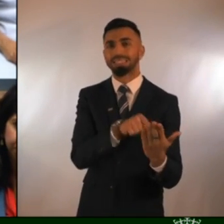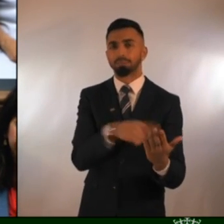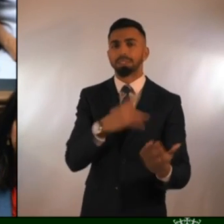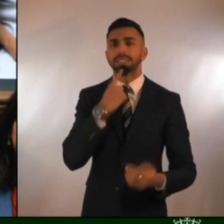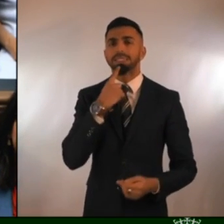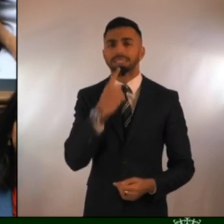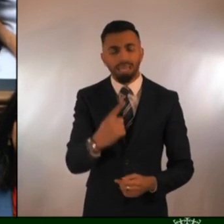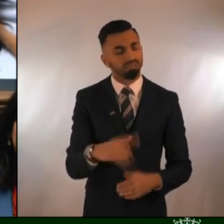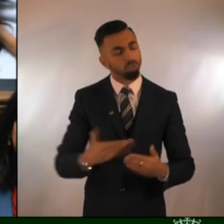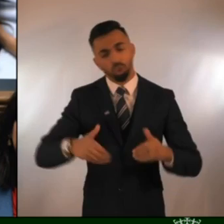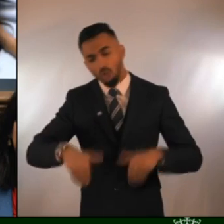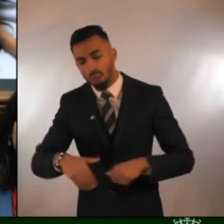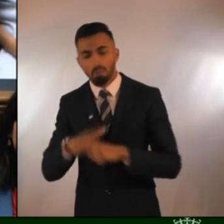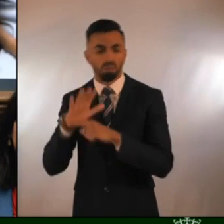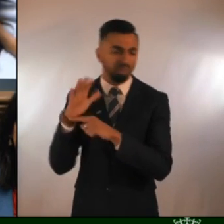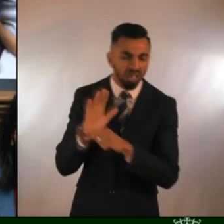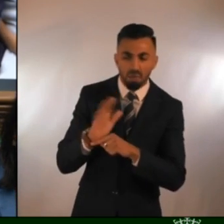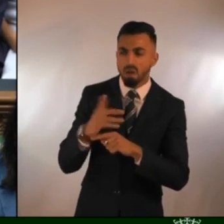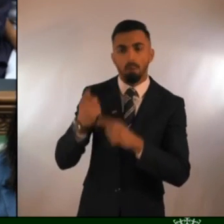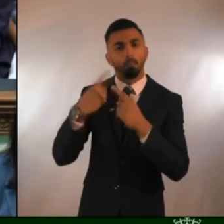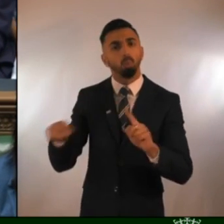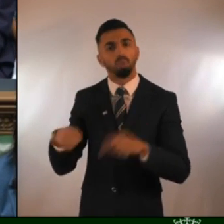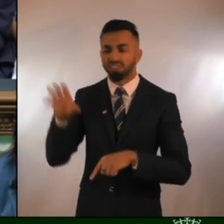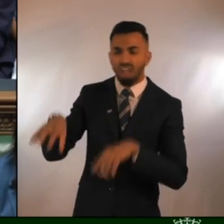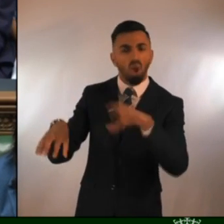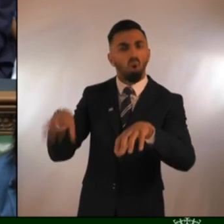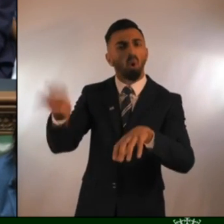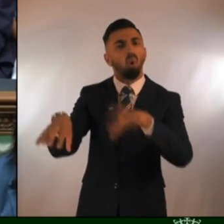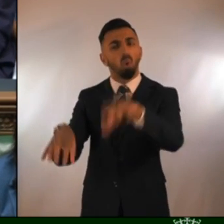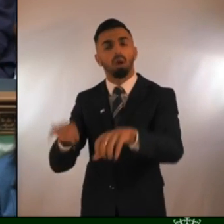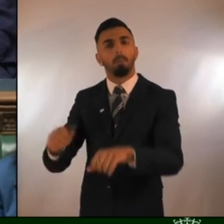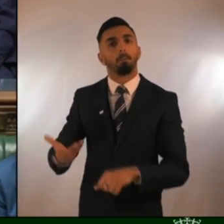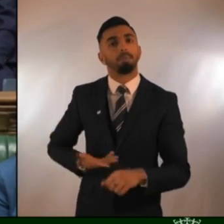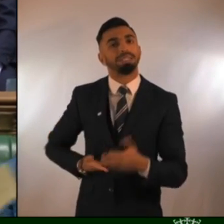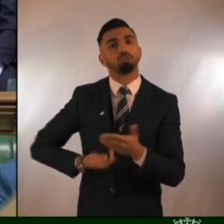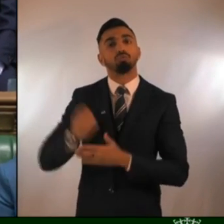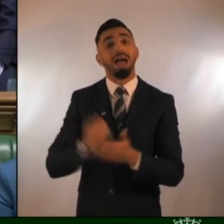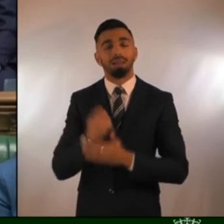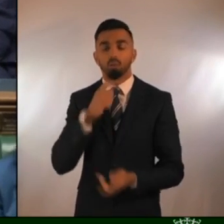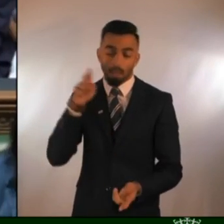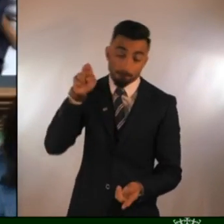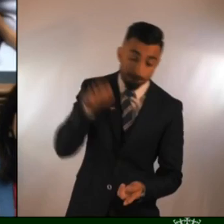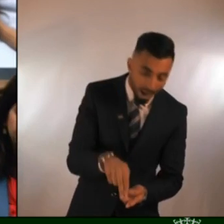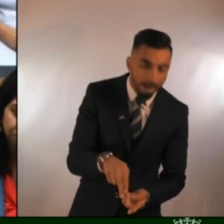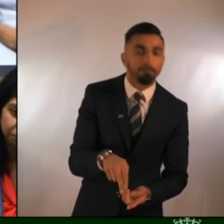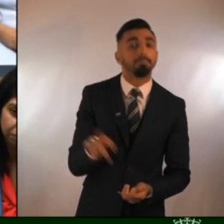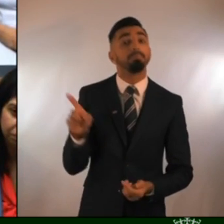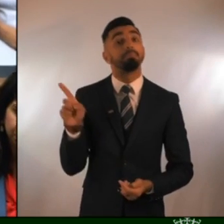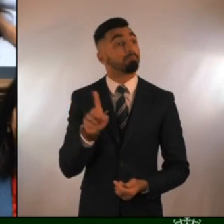of less than £51,000, we would increase their business rates retail discount to 50%.